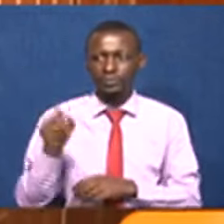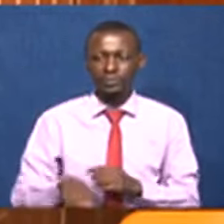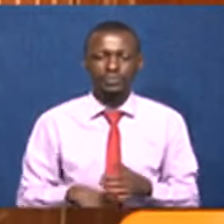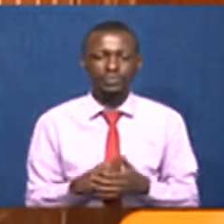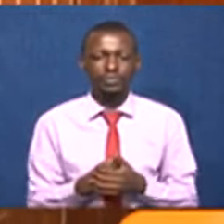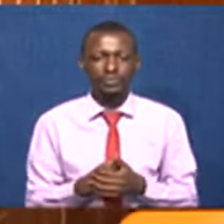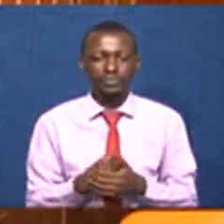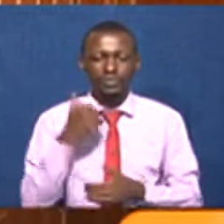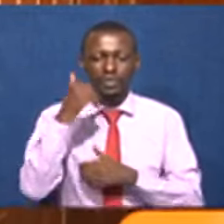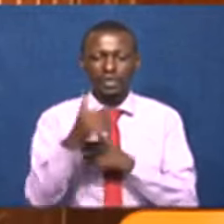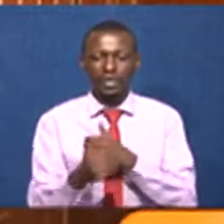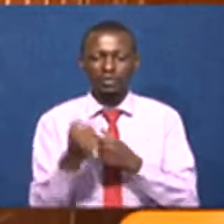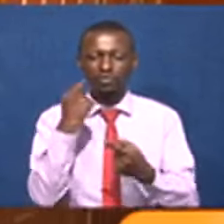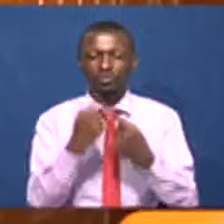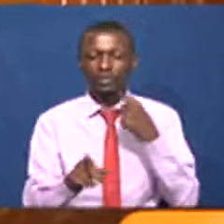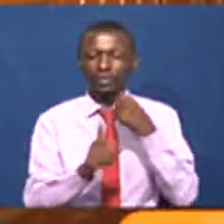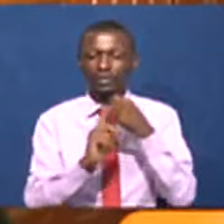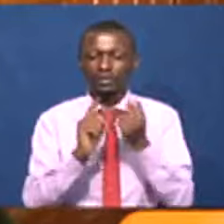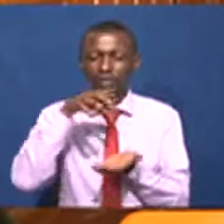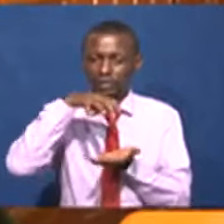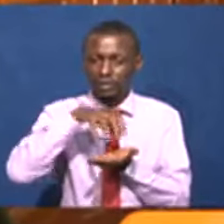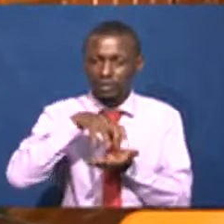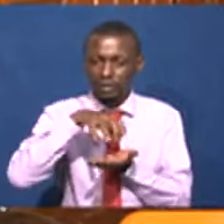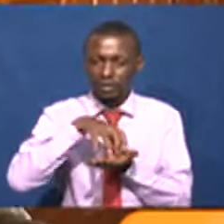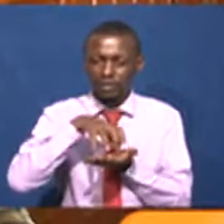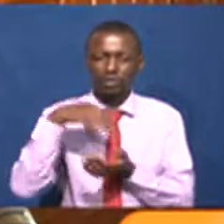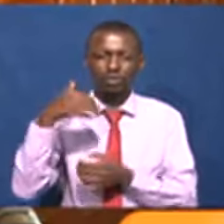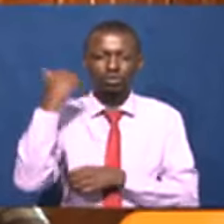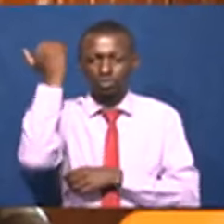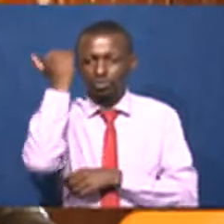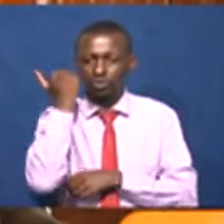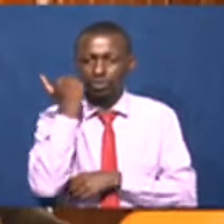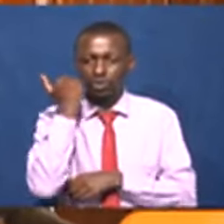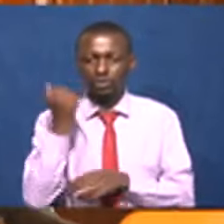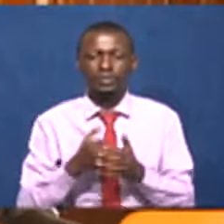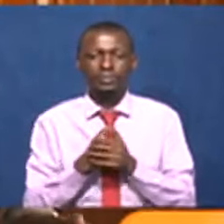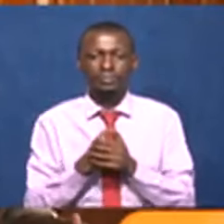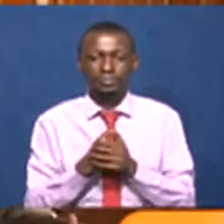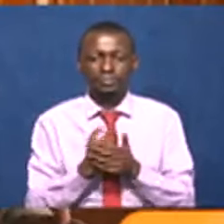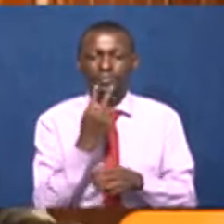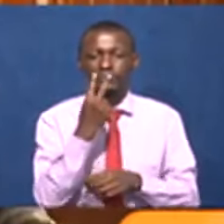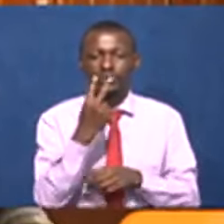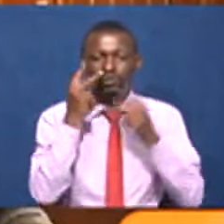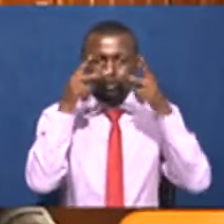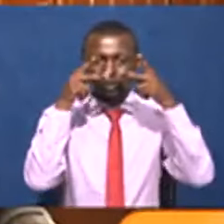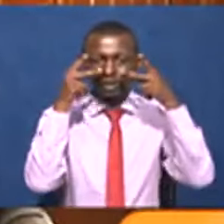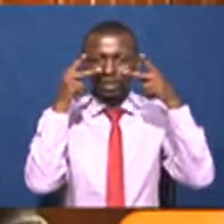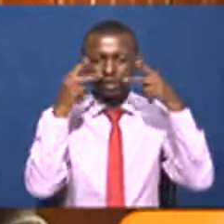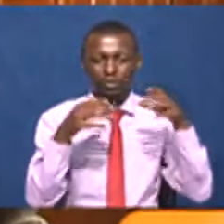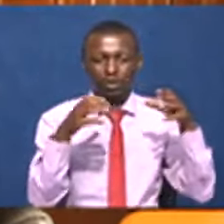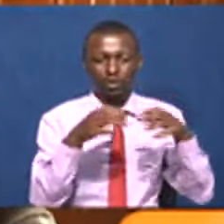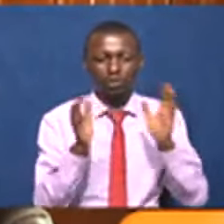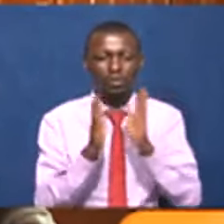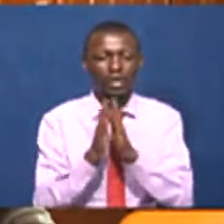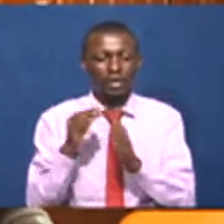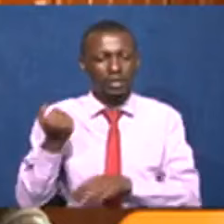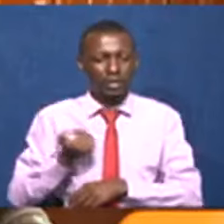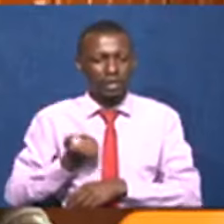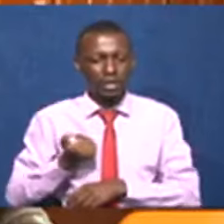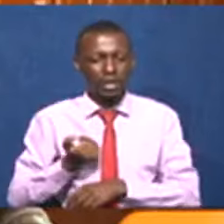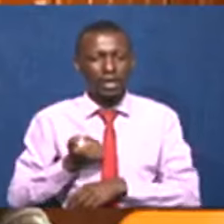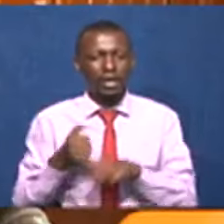After a six-year-long trial with 45 witnesses and a trial within a trial, the two terror convicts and their female accomplice took to the